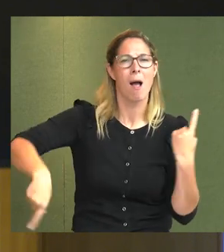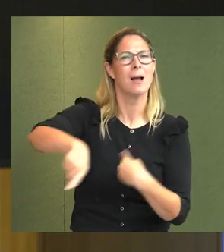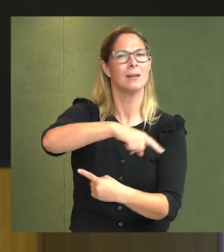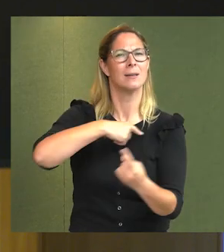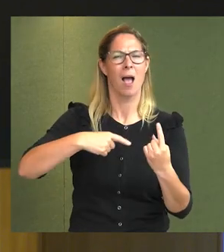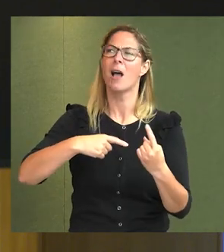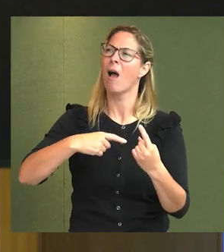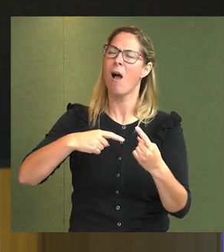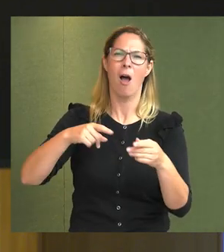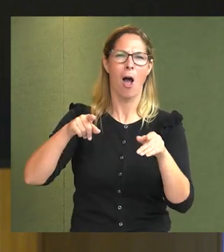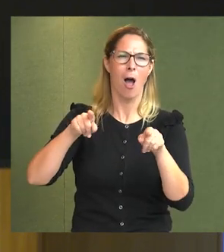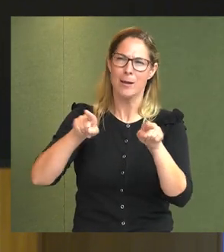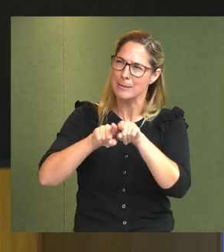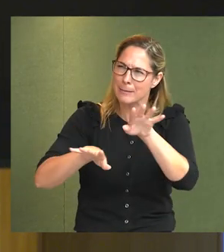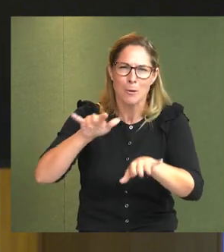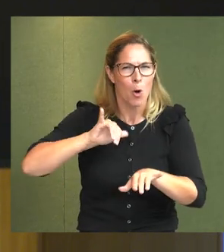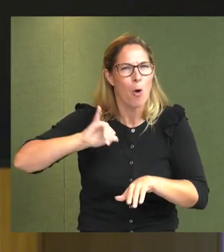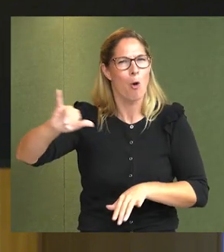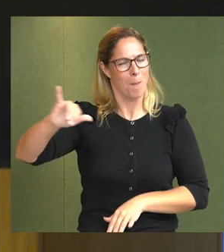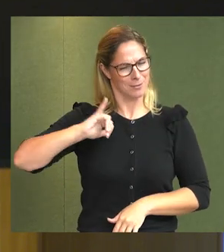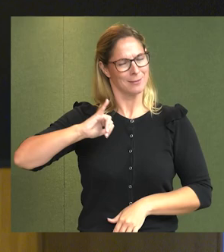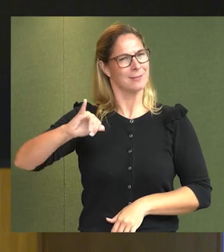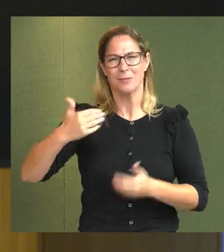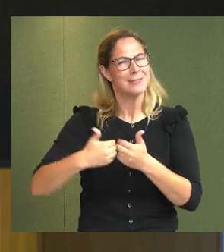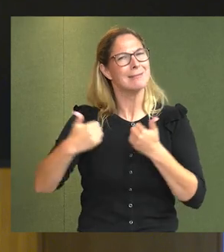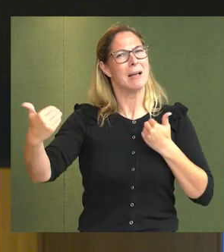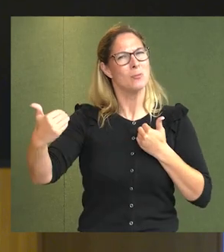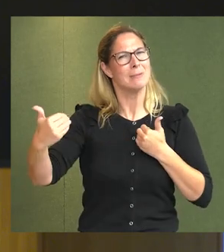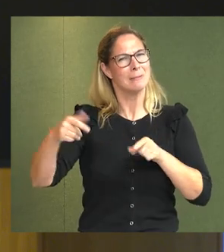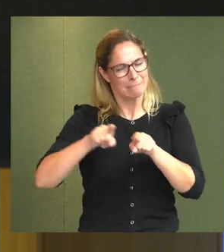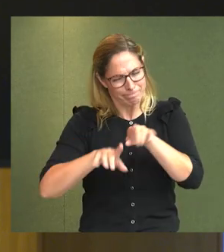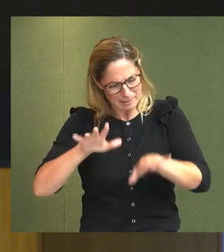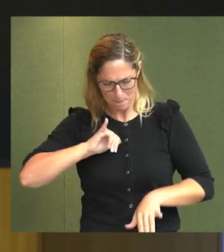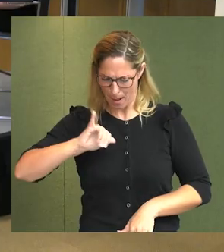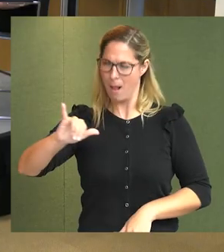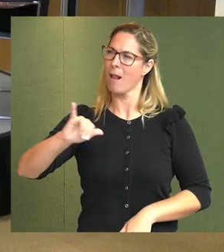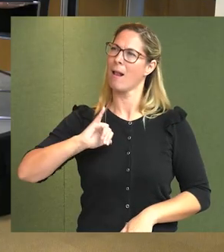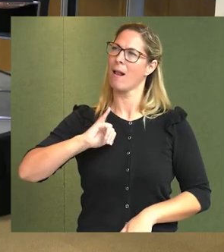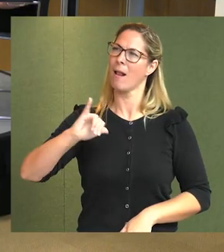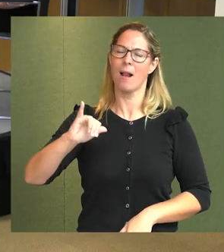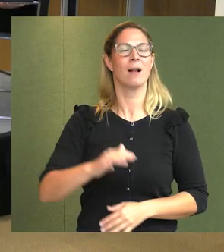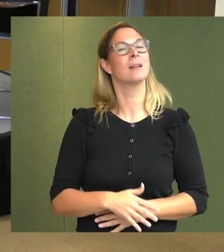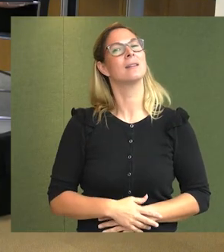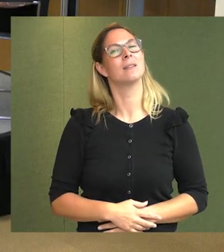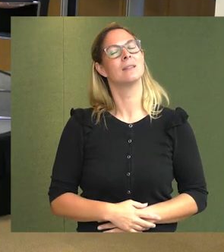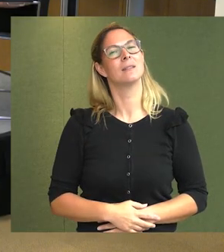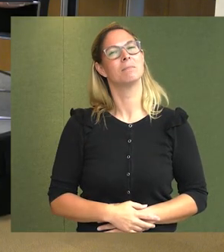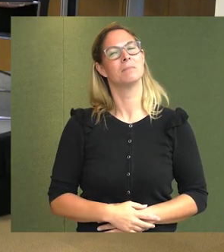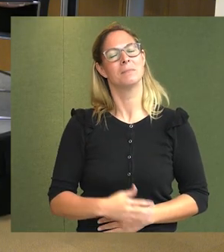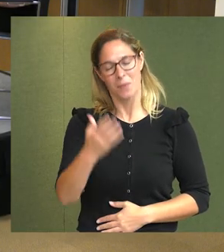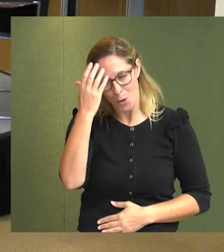that which separates us. Let me end by saying this. The Queen leaves such